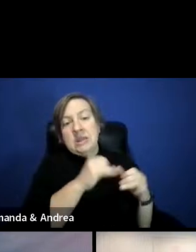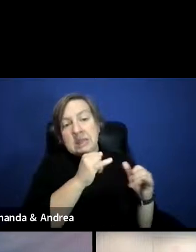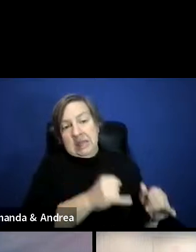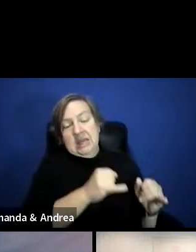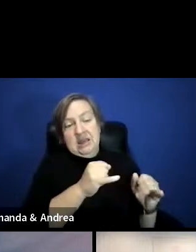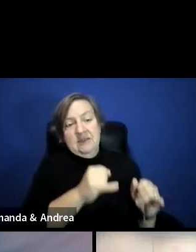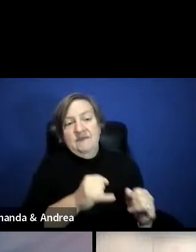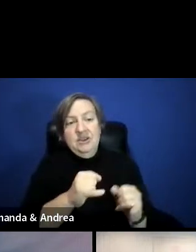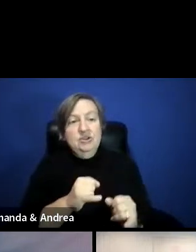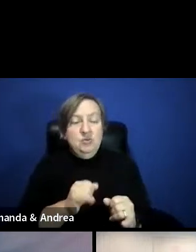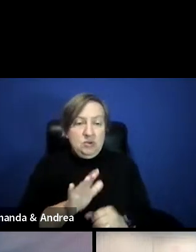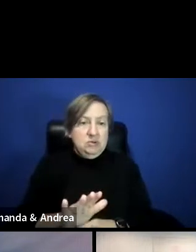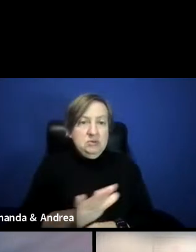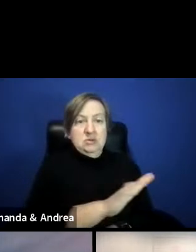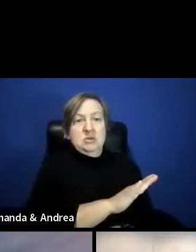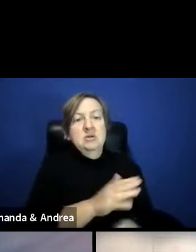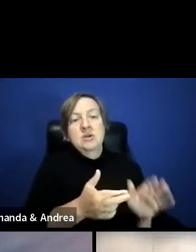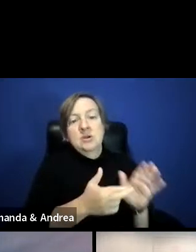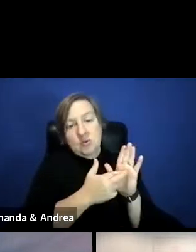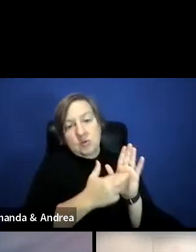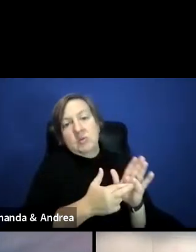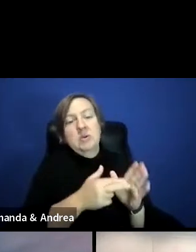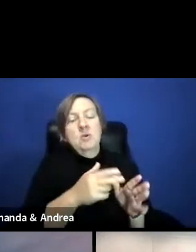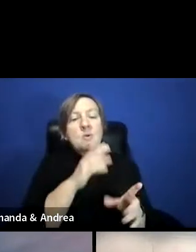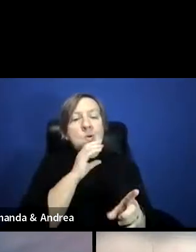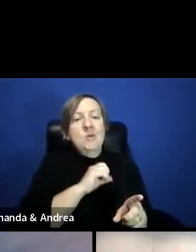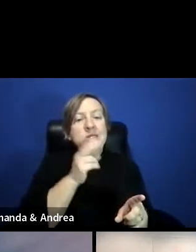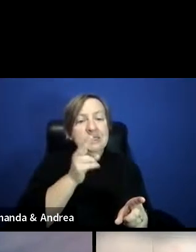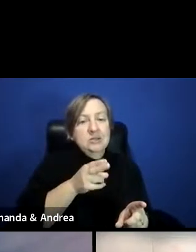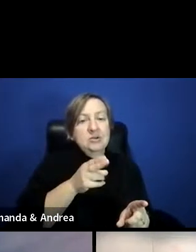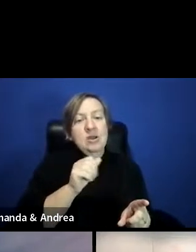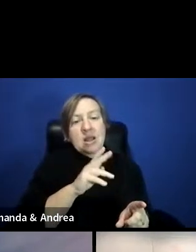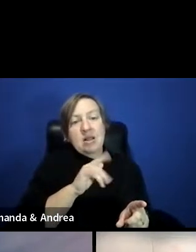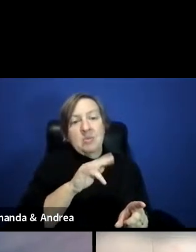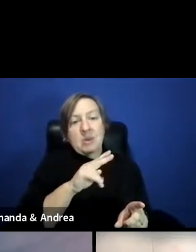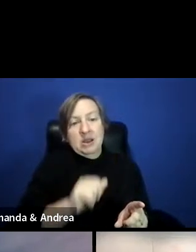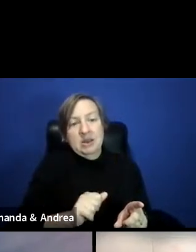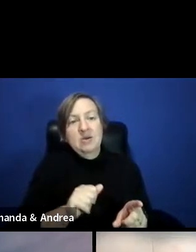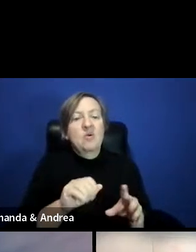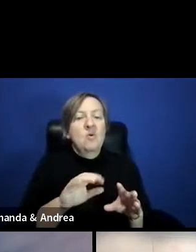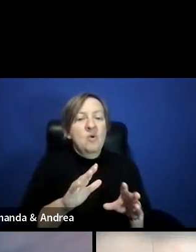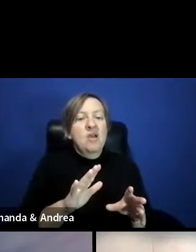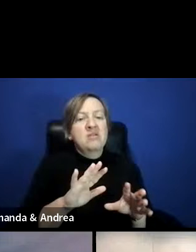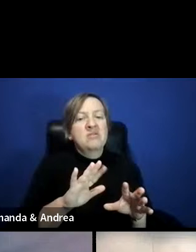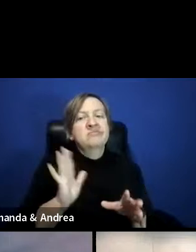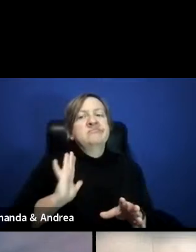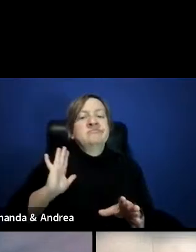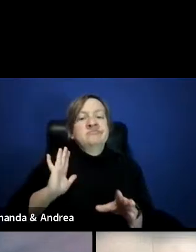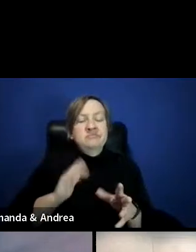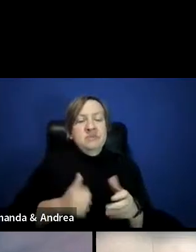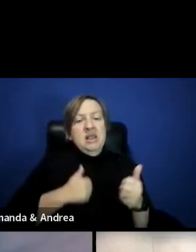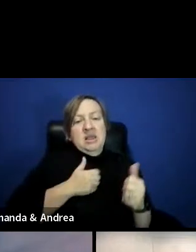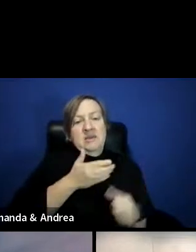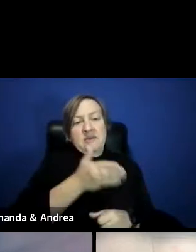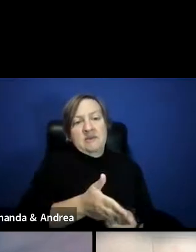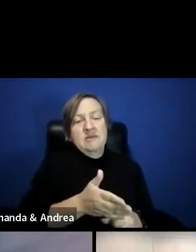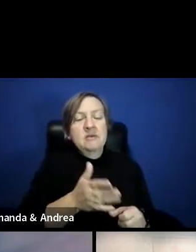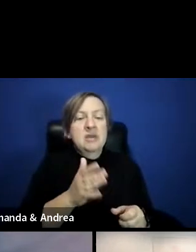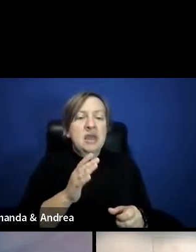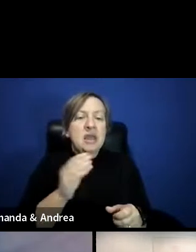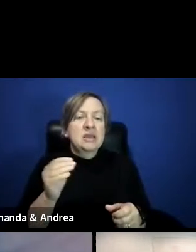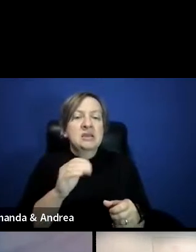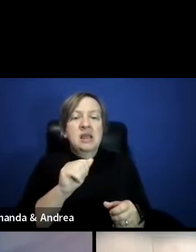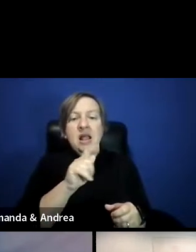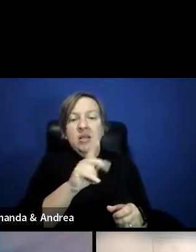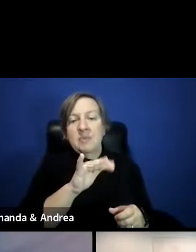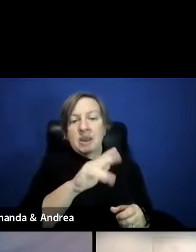who represent historic Albina or have ties to historic Albina and are our leaders in helping to frame out